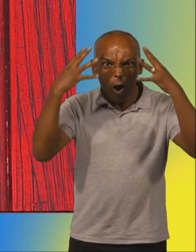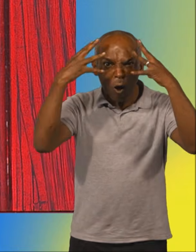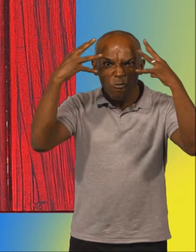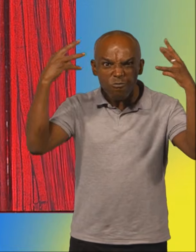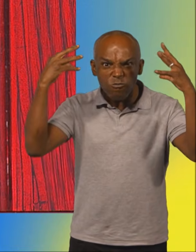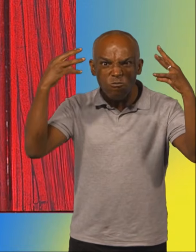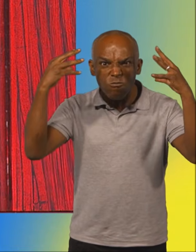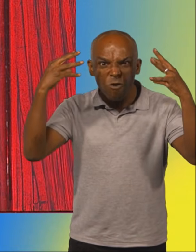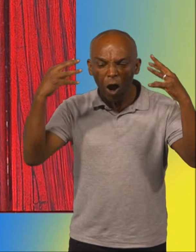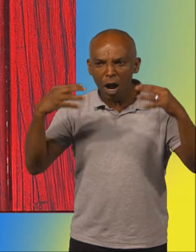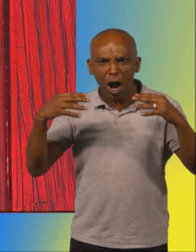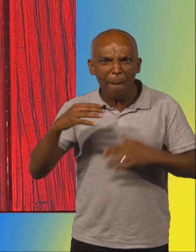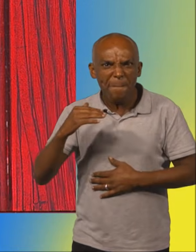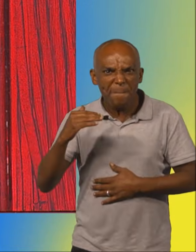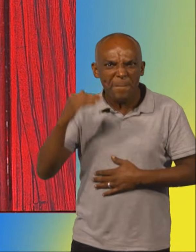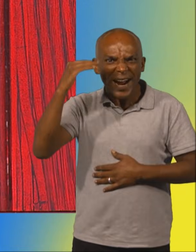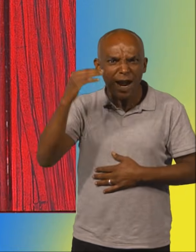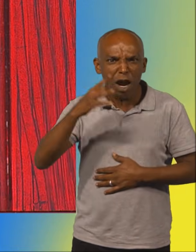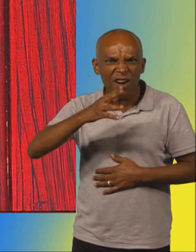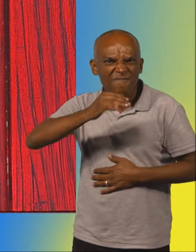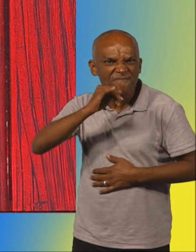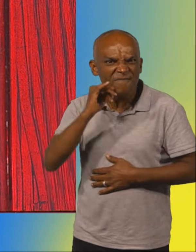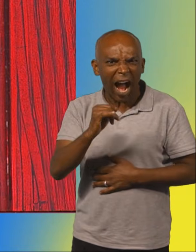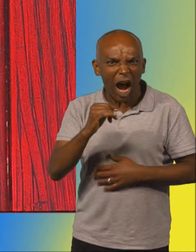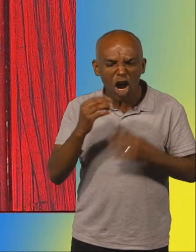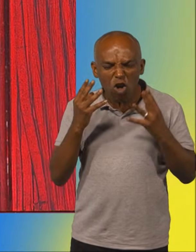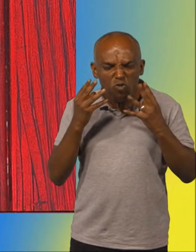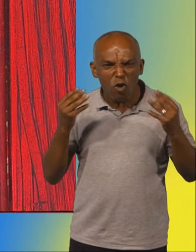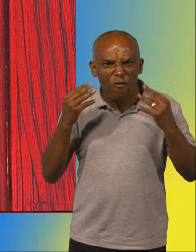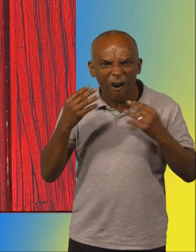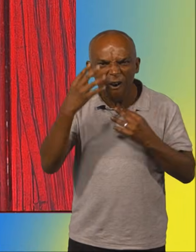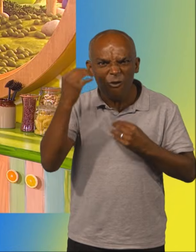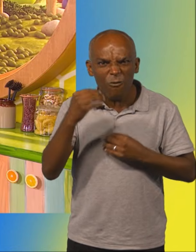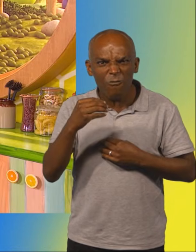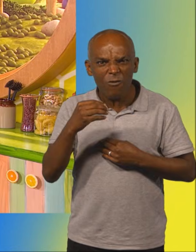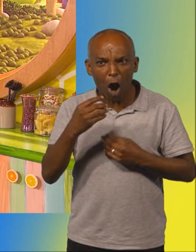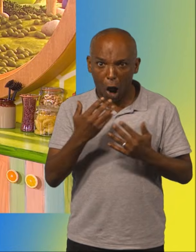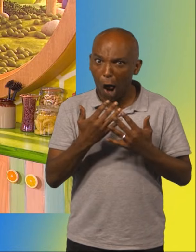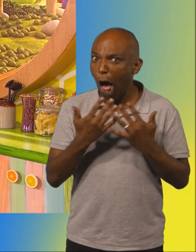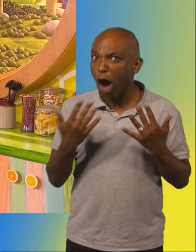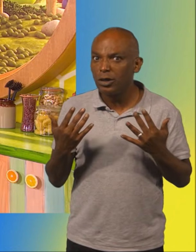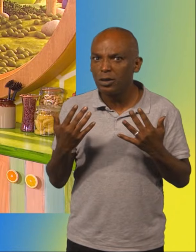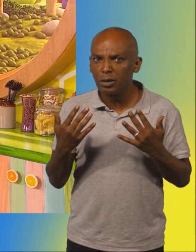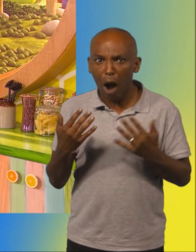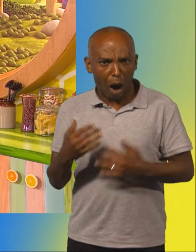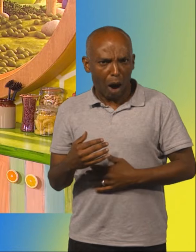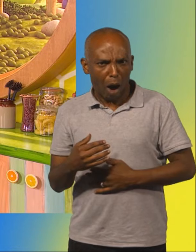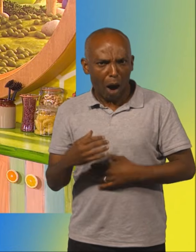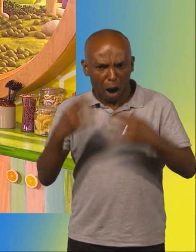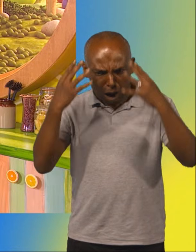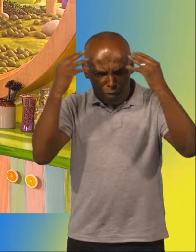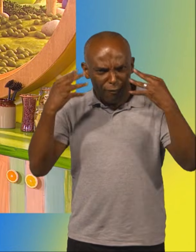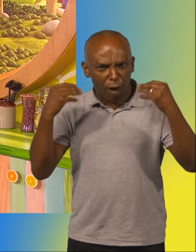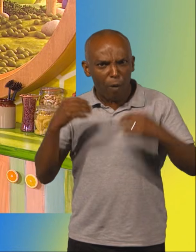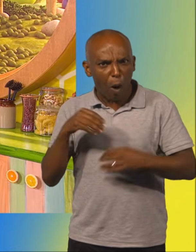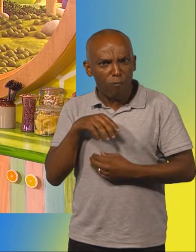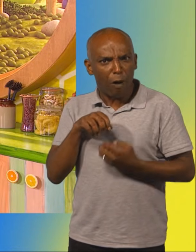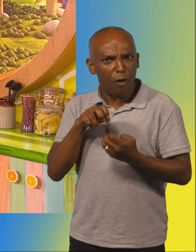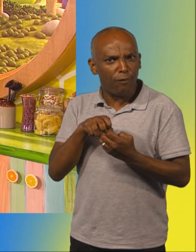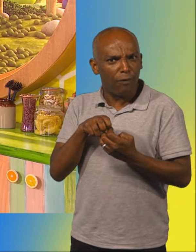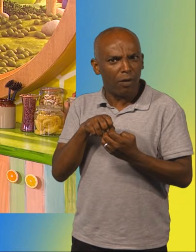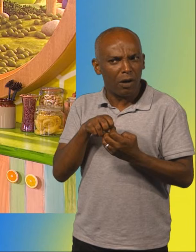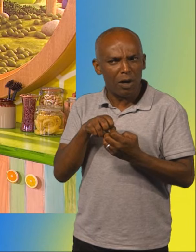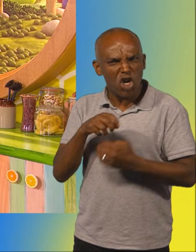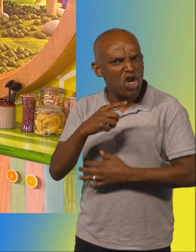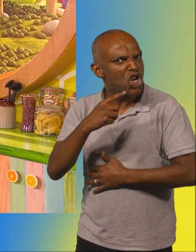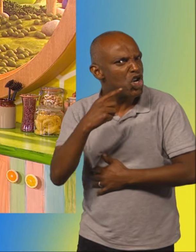who's big, bad, and huffs and puffs a lot. Huffs and Puffs? Who could it be? Do